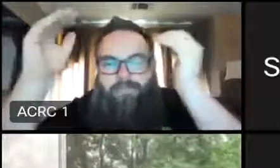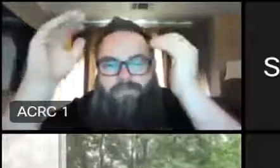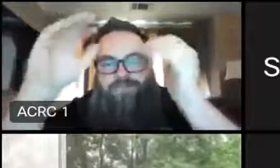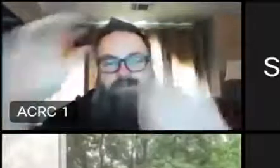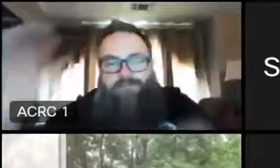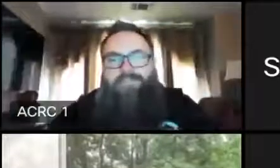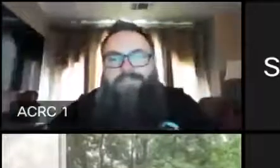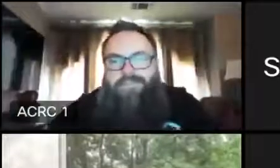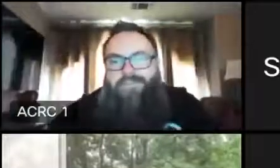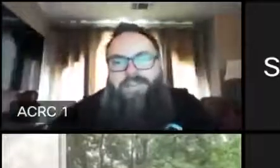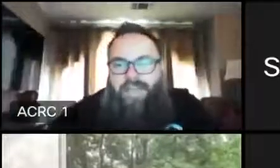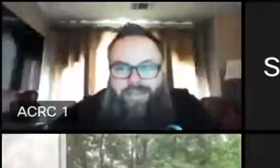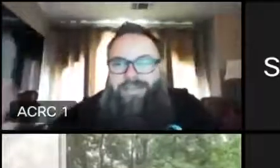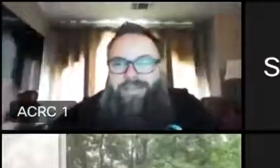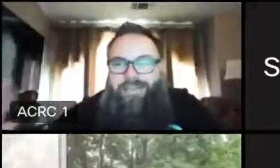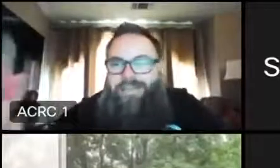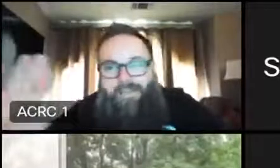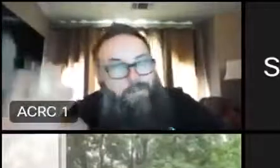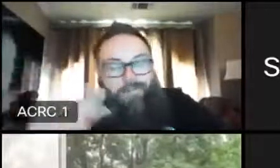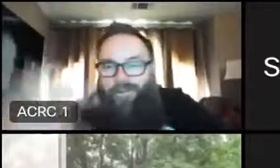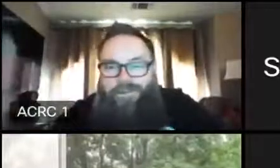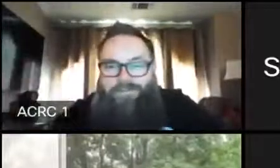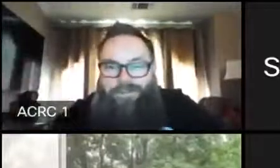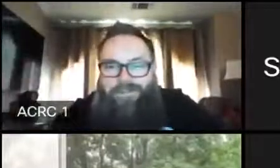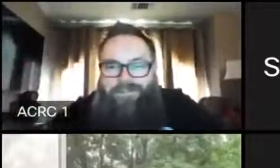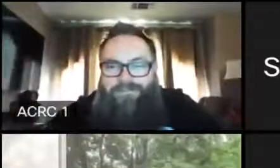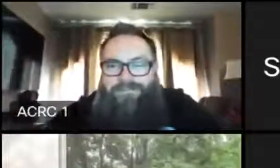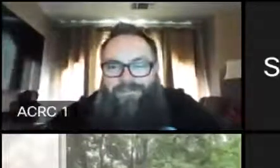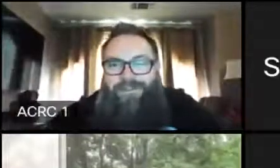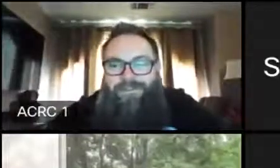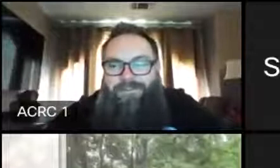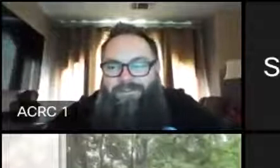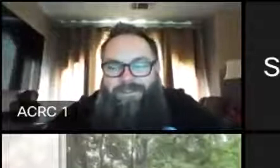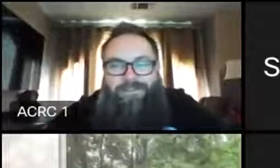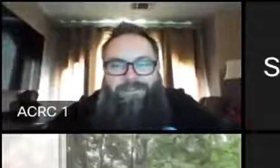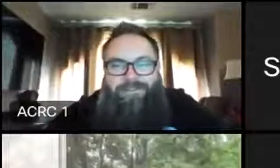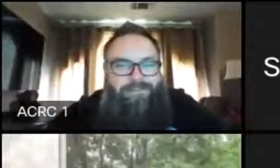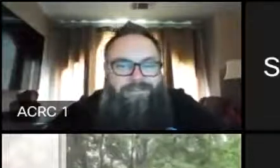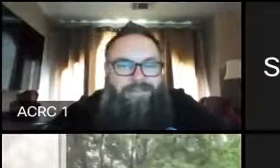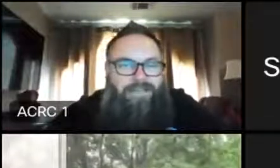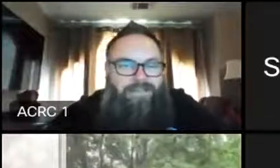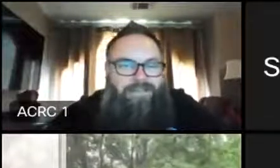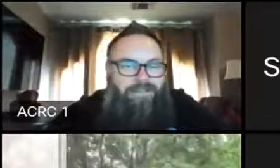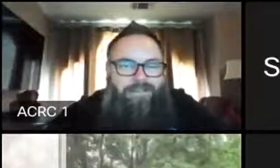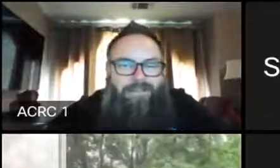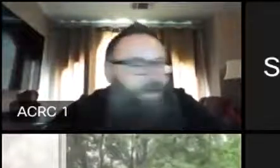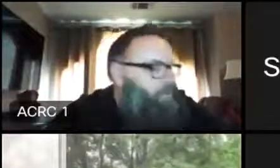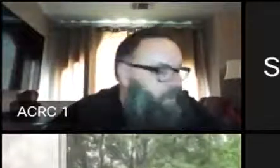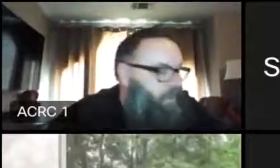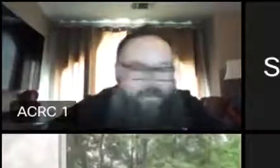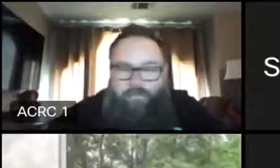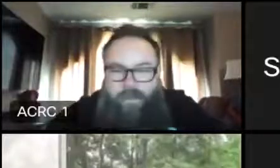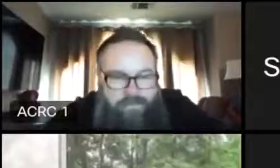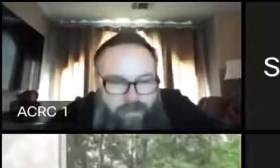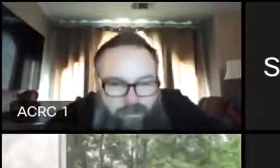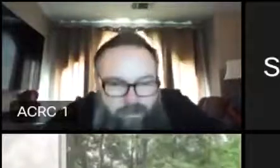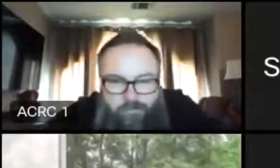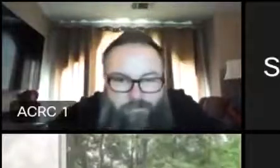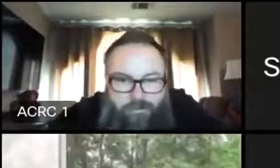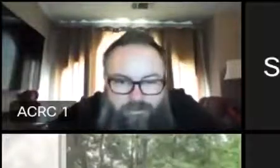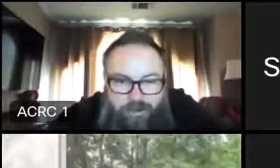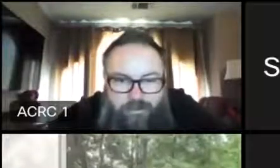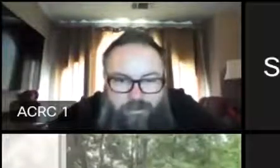Norma said, one of the things that was great is the expansion of health and safety waivers to really look, as Jordan said, at those unmet needs of